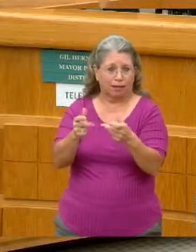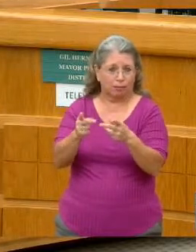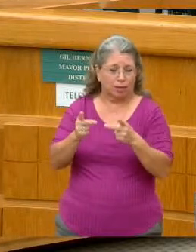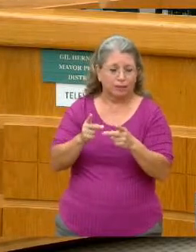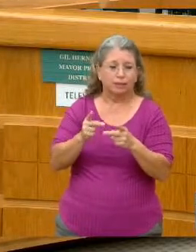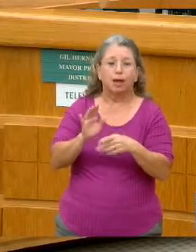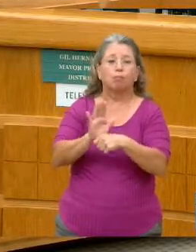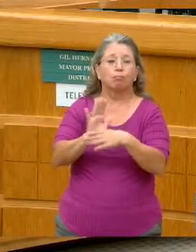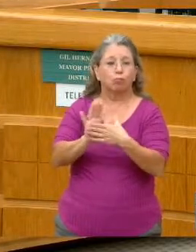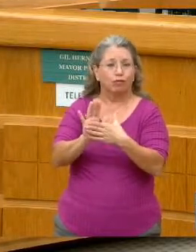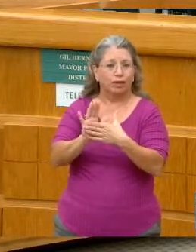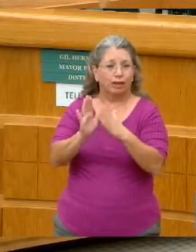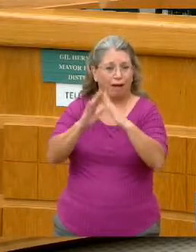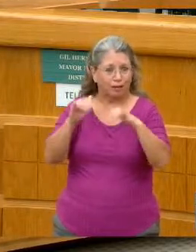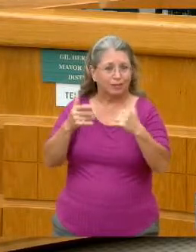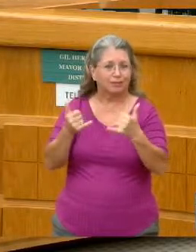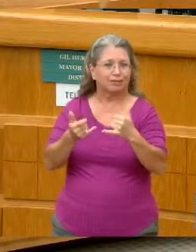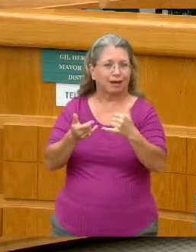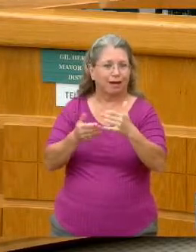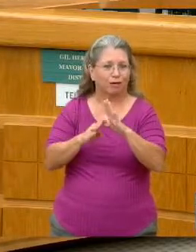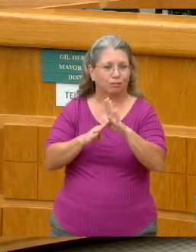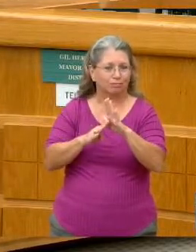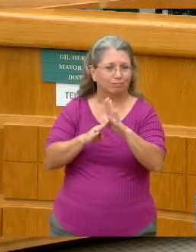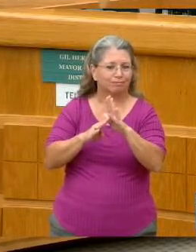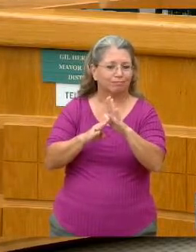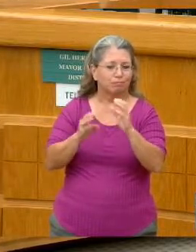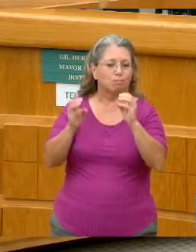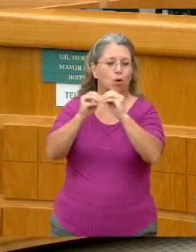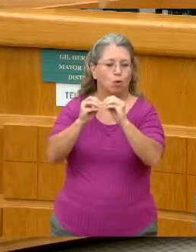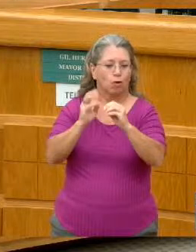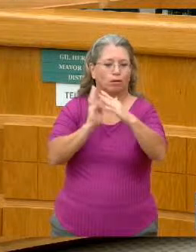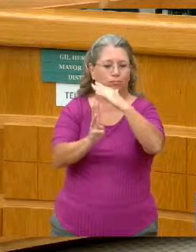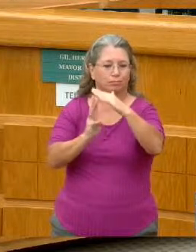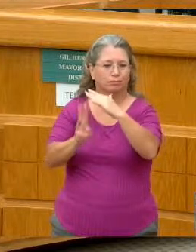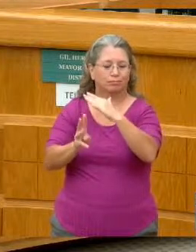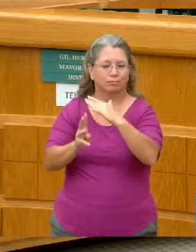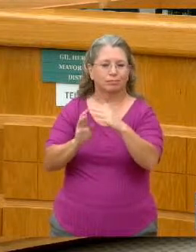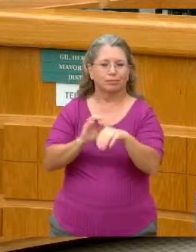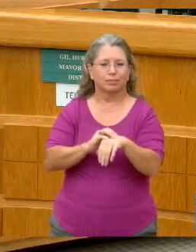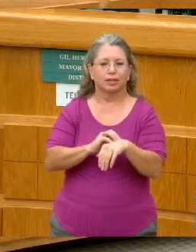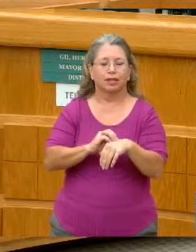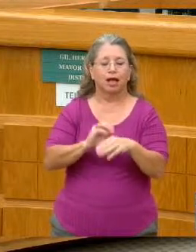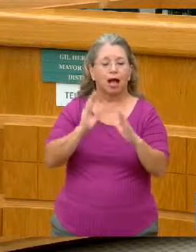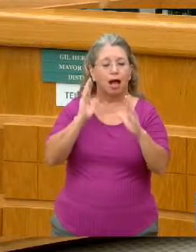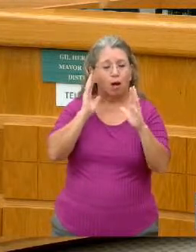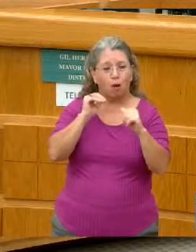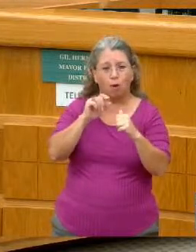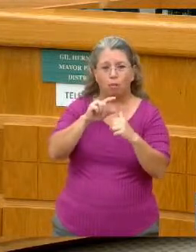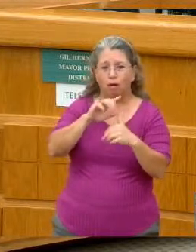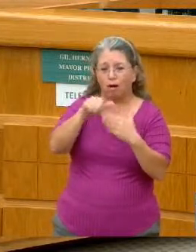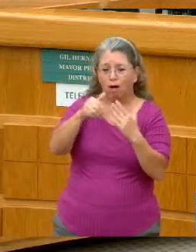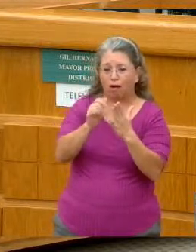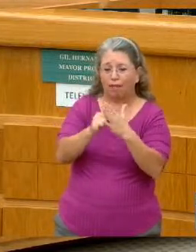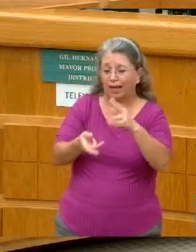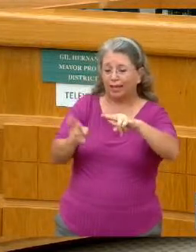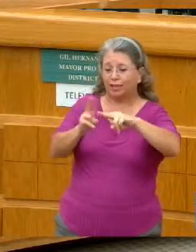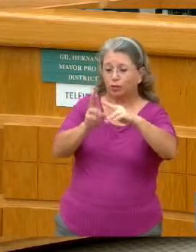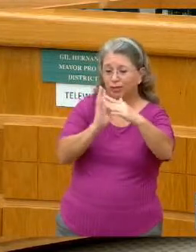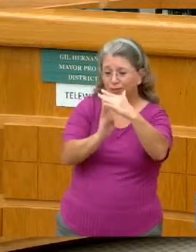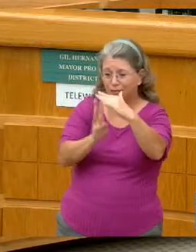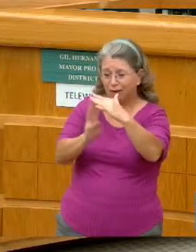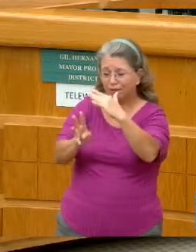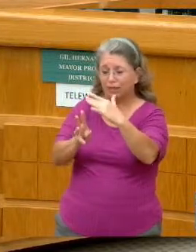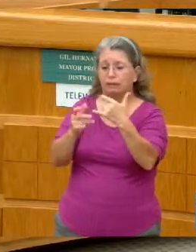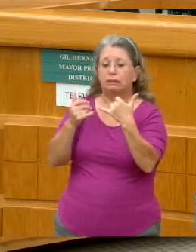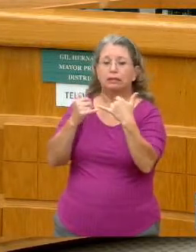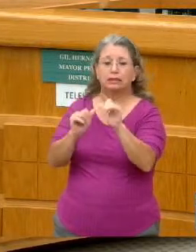tracking upwards, is associated with proper policies and following mask rules. It's